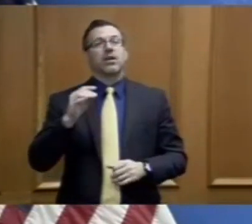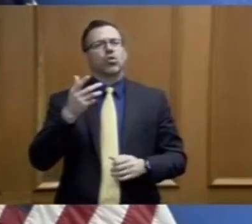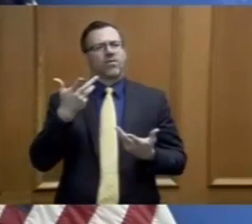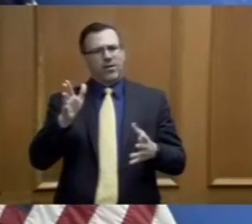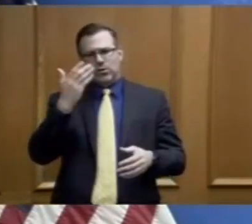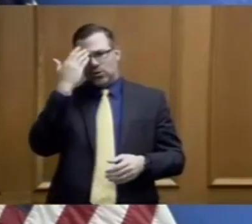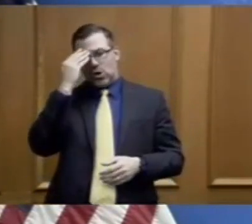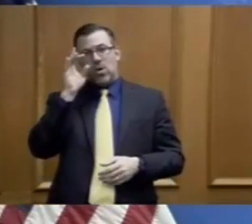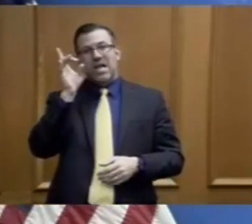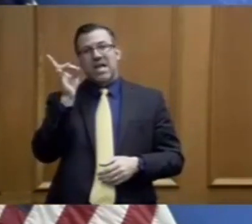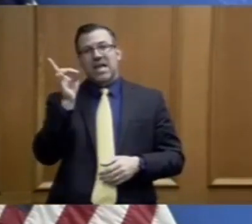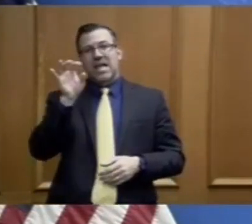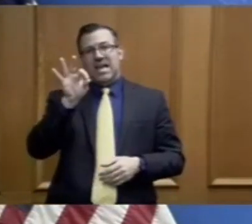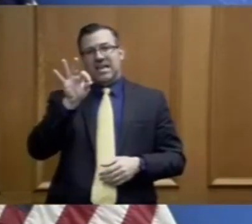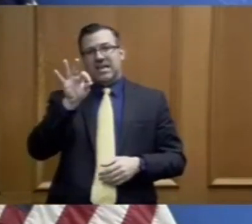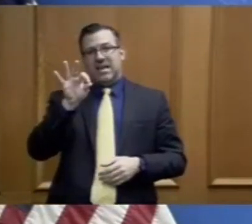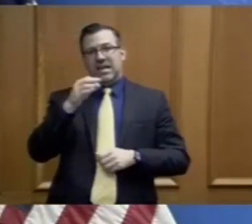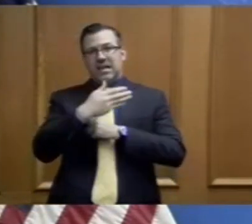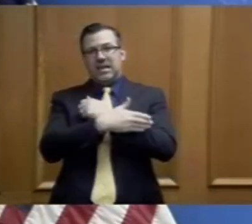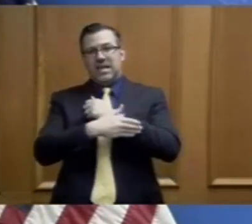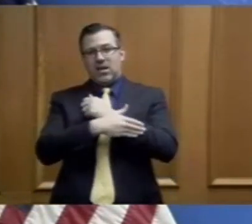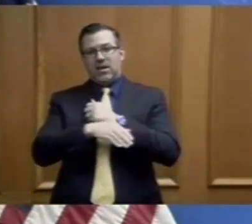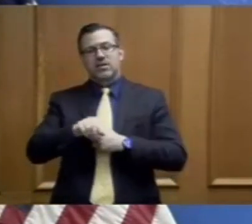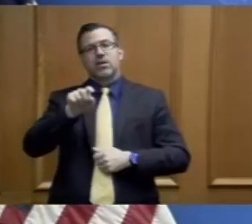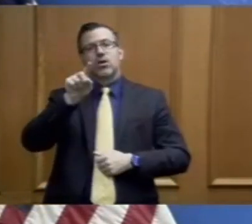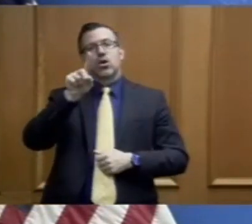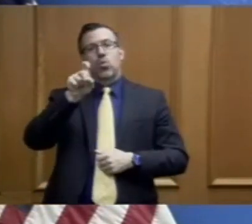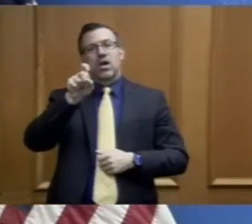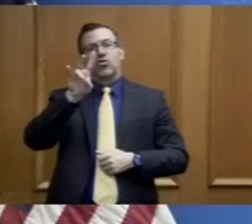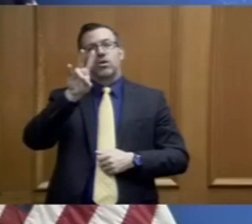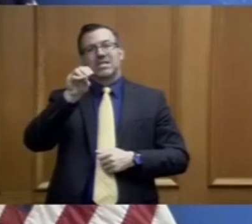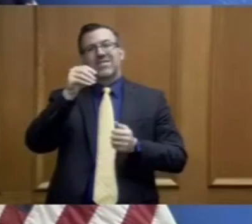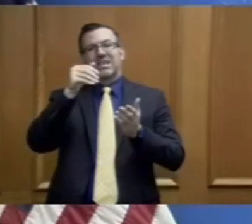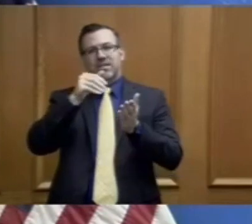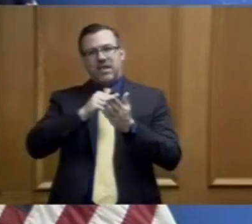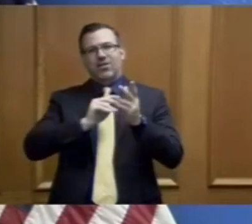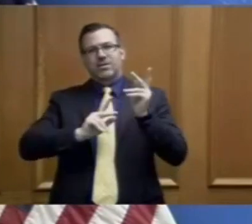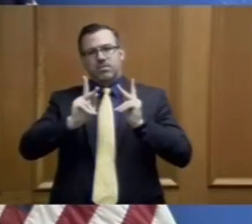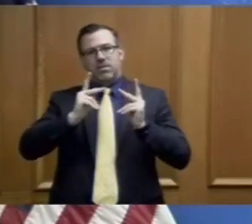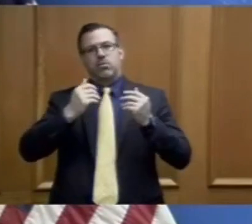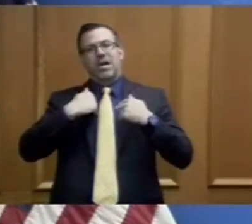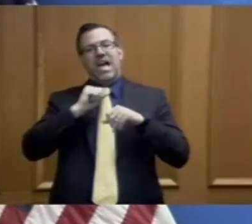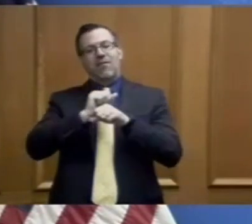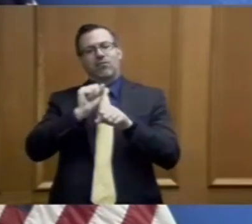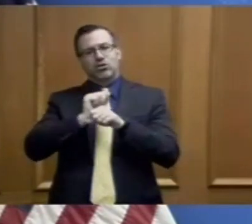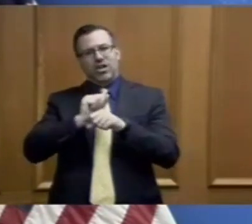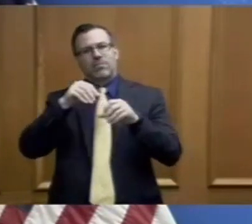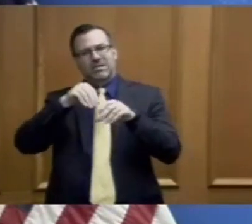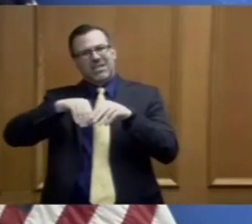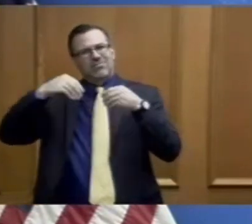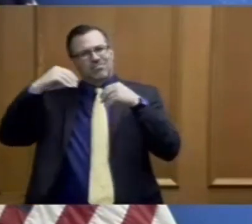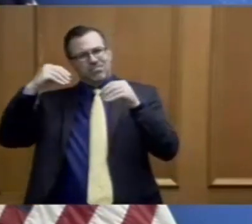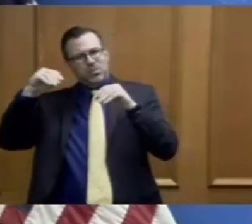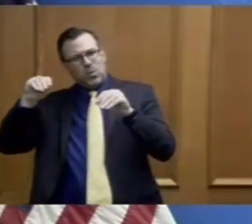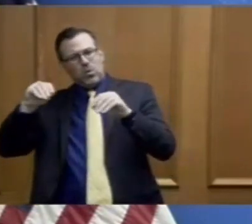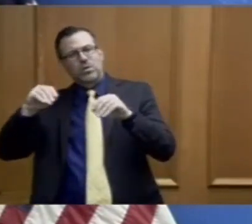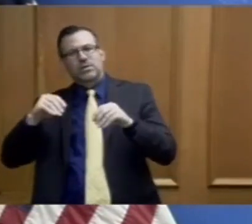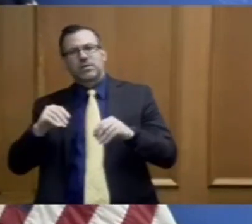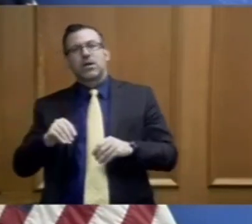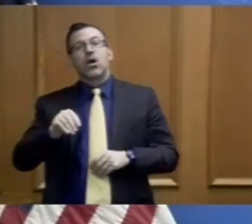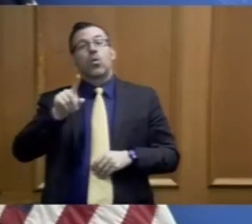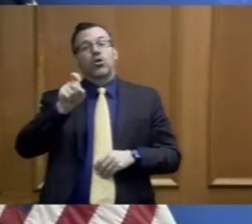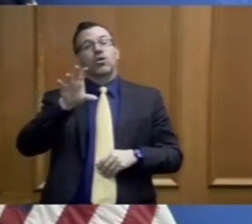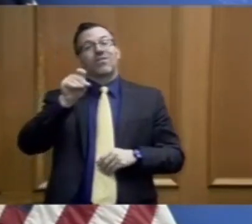counties, 170,000 people are employed in retail. And we know that 150,000 are employed